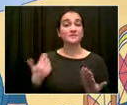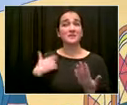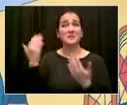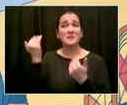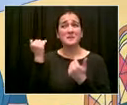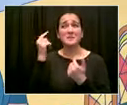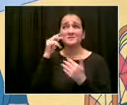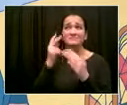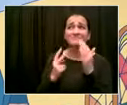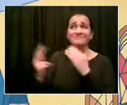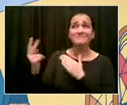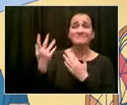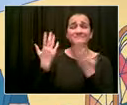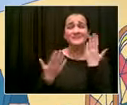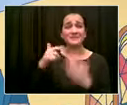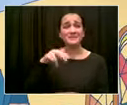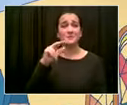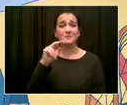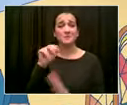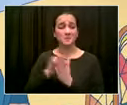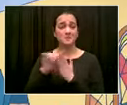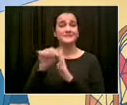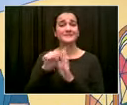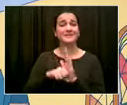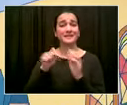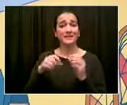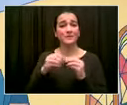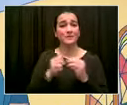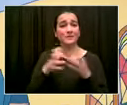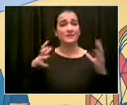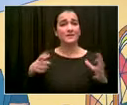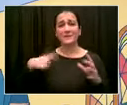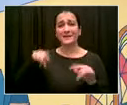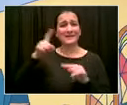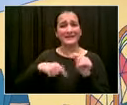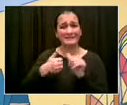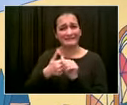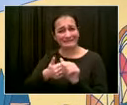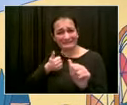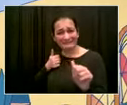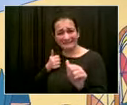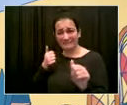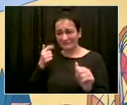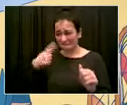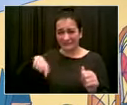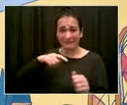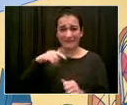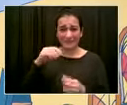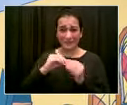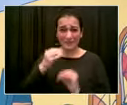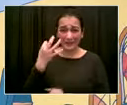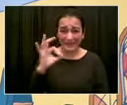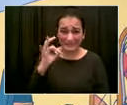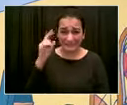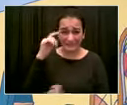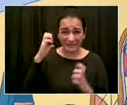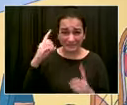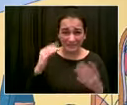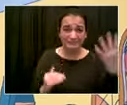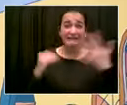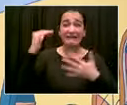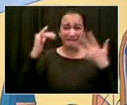behind. 19th in education, not acceptable. We need an entirely different vision. So I'm going to fight for that vision. I want to